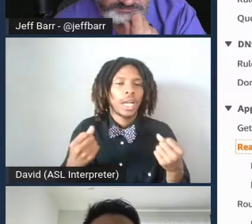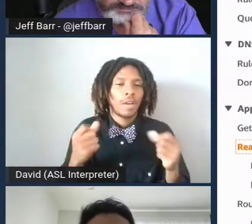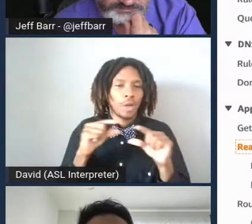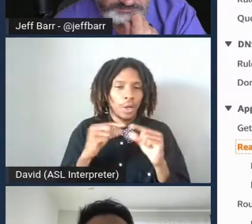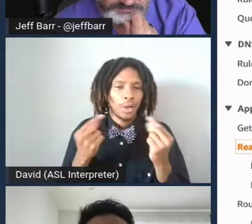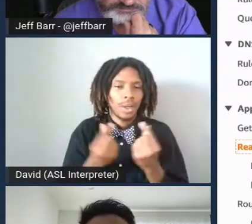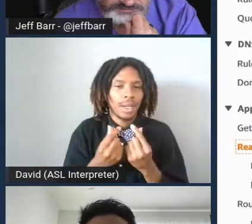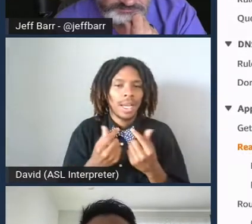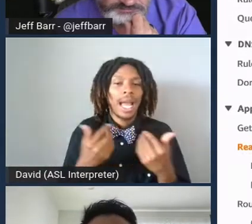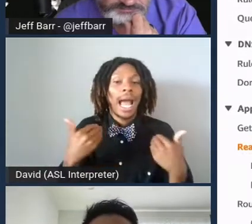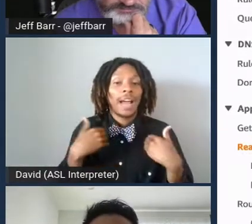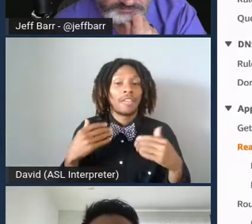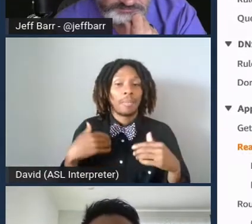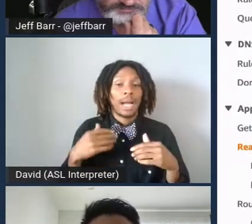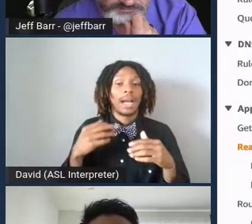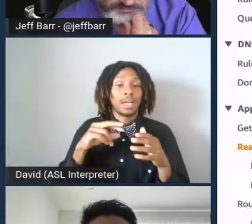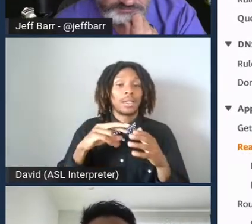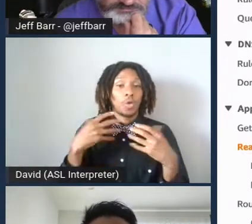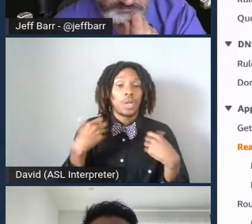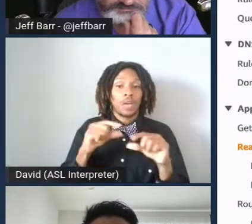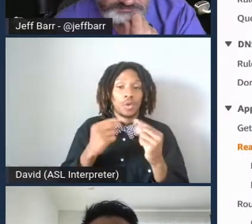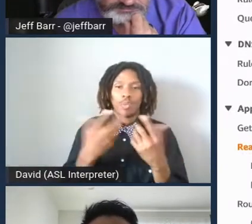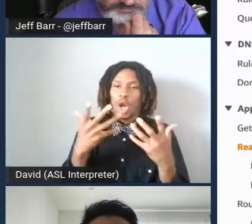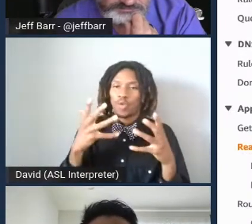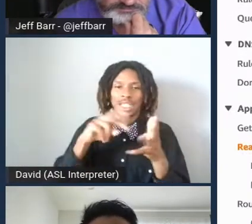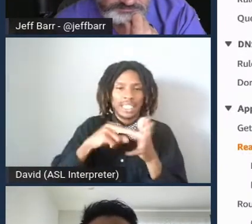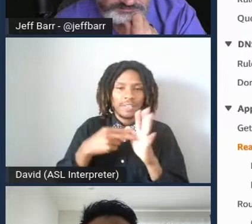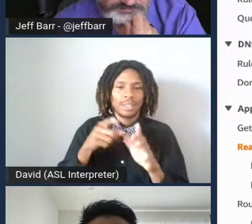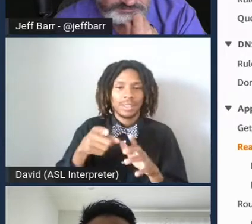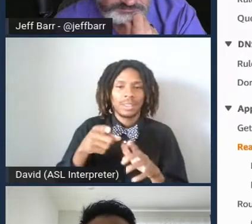Now I have my recovery group defined here as,